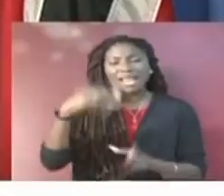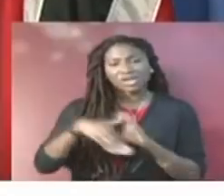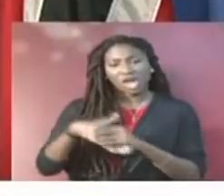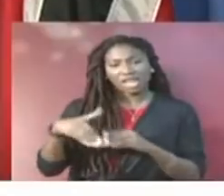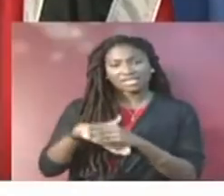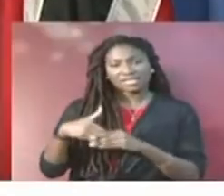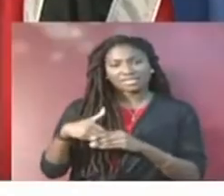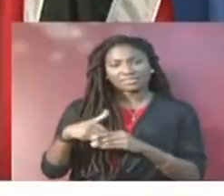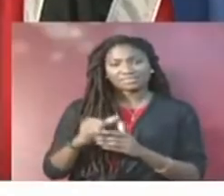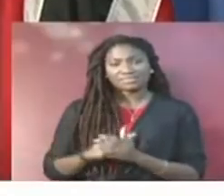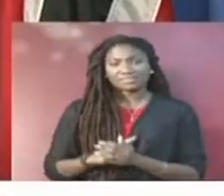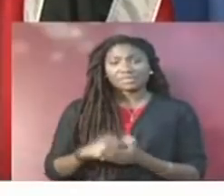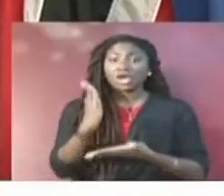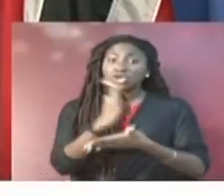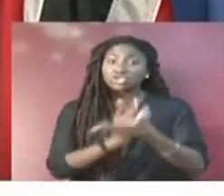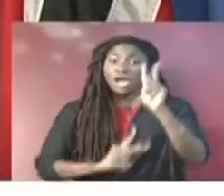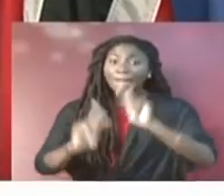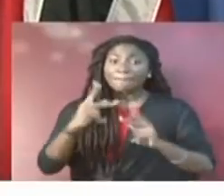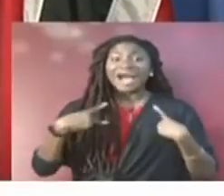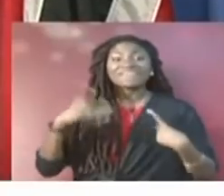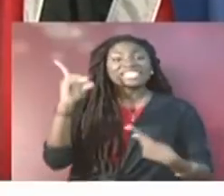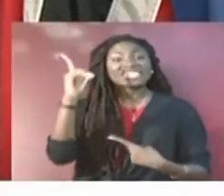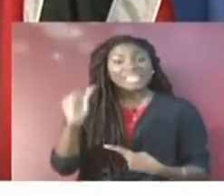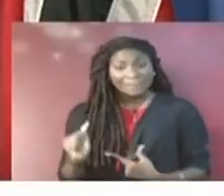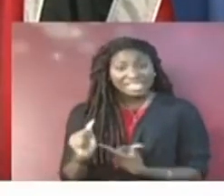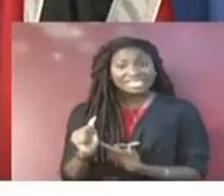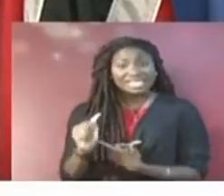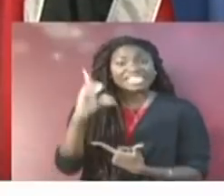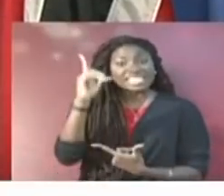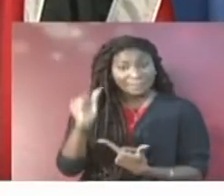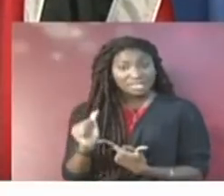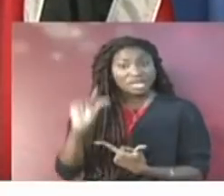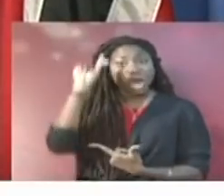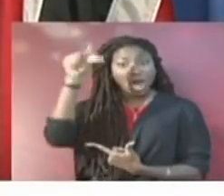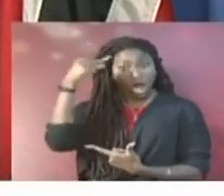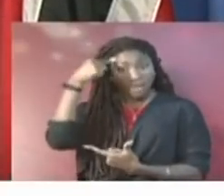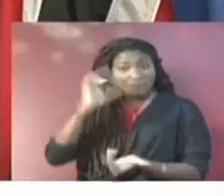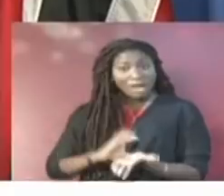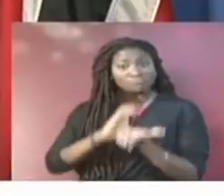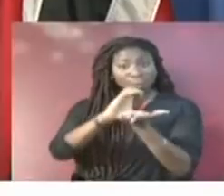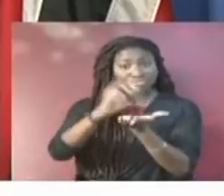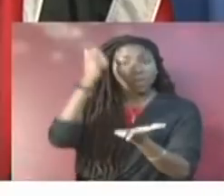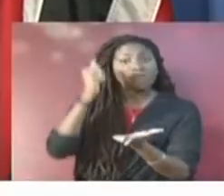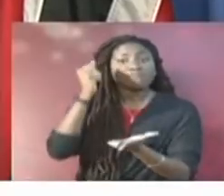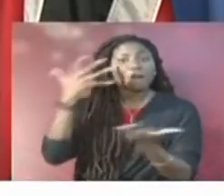There are people with disabilities who are supported by the state.